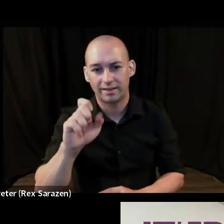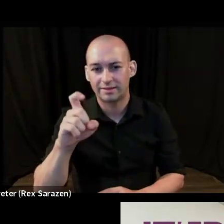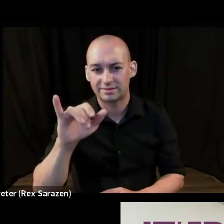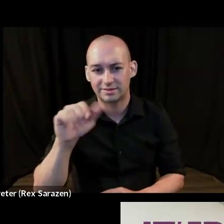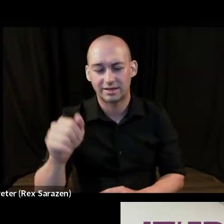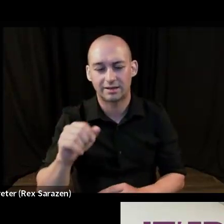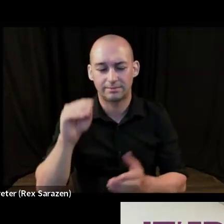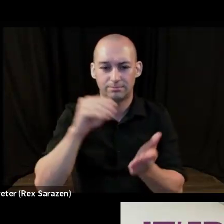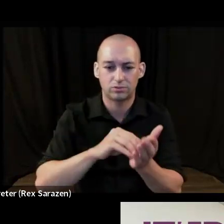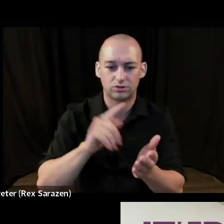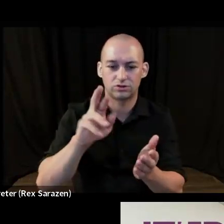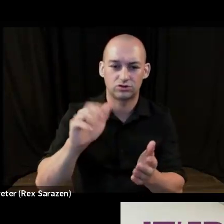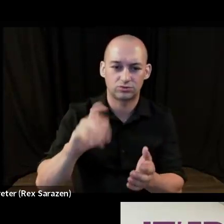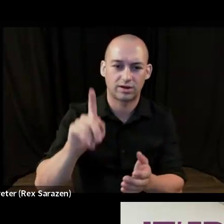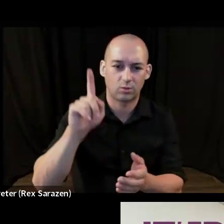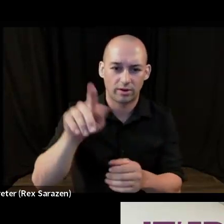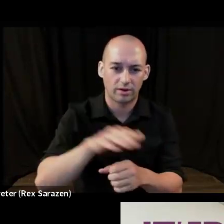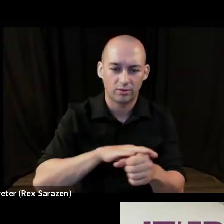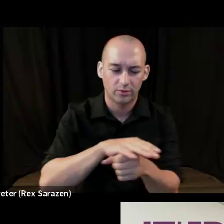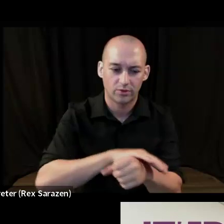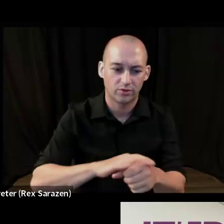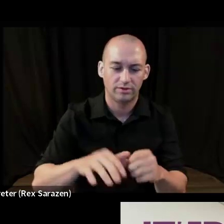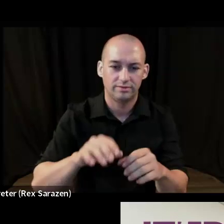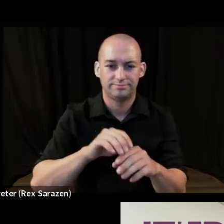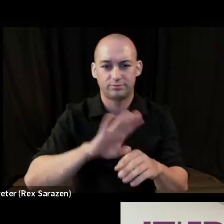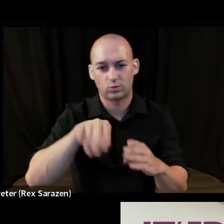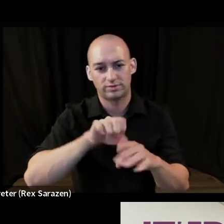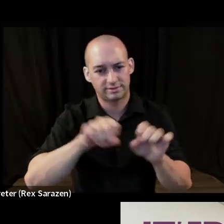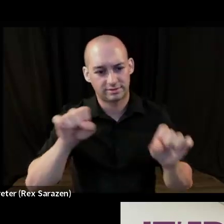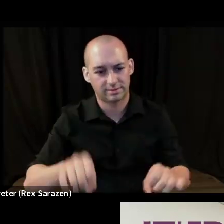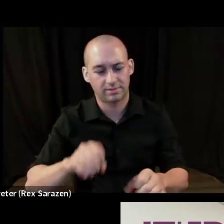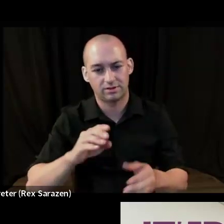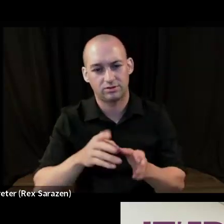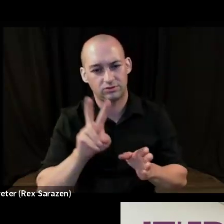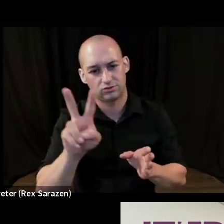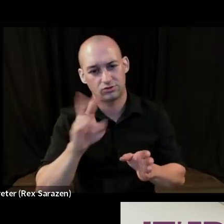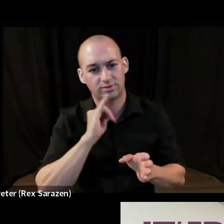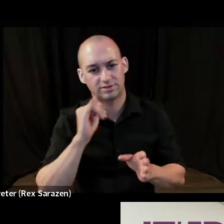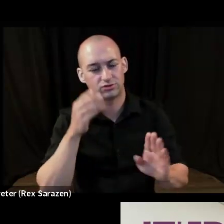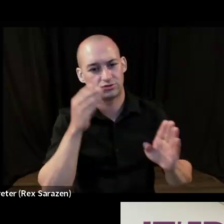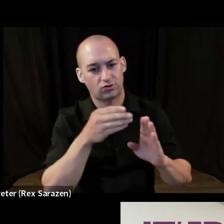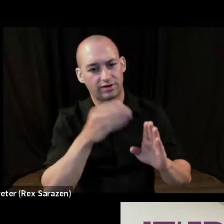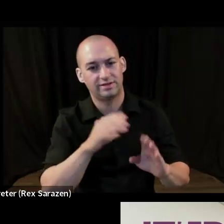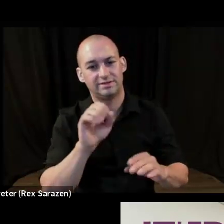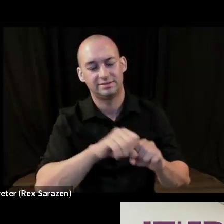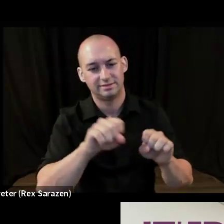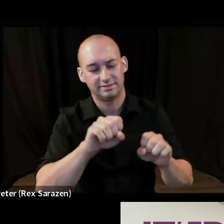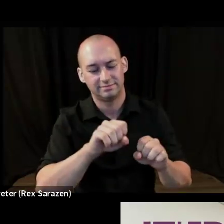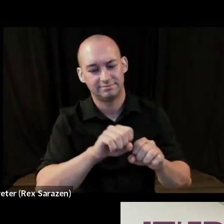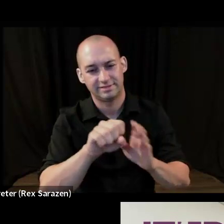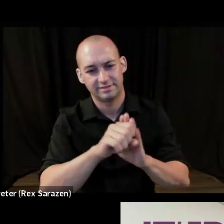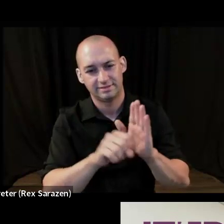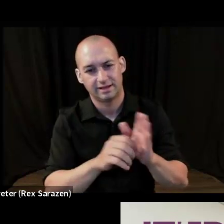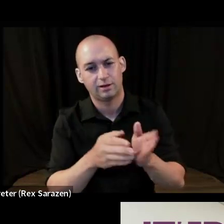track 1 for regional and local ecosystems, and track 2 is for targeted statewide ecosystems. Is the